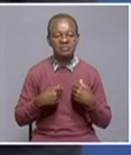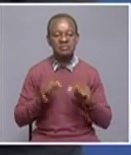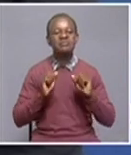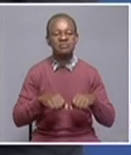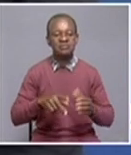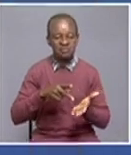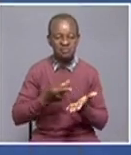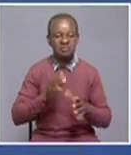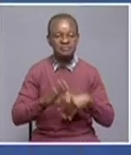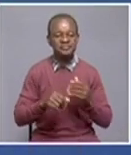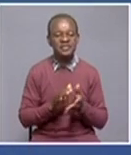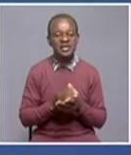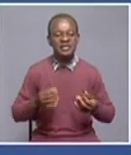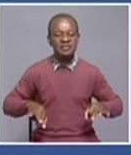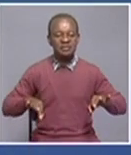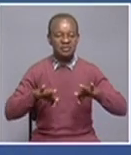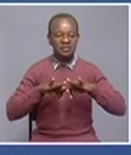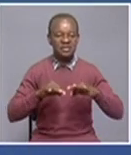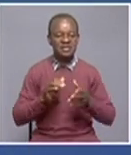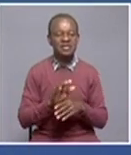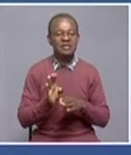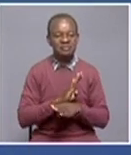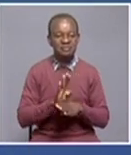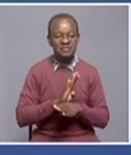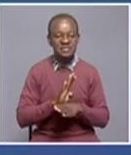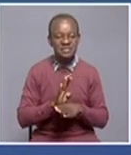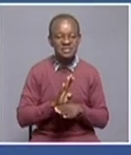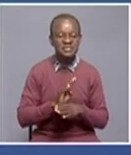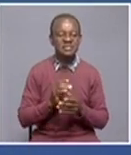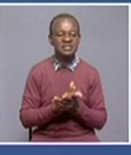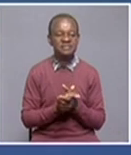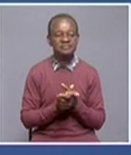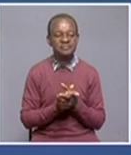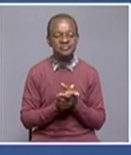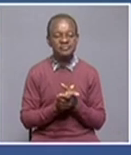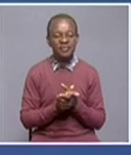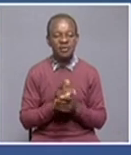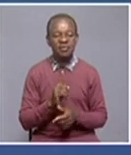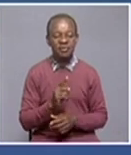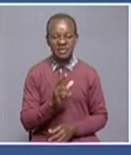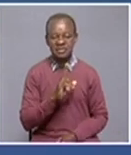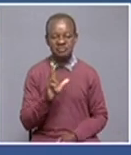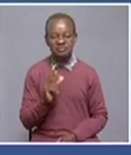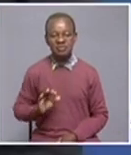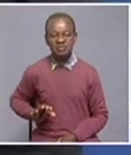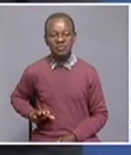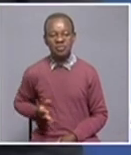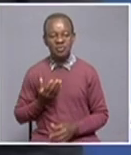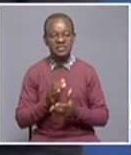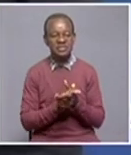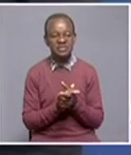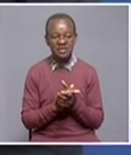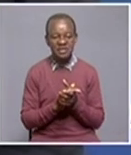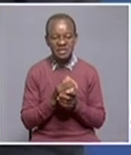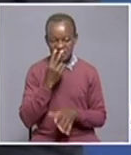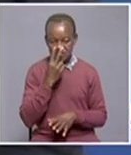agribusiness, what advice or tips do you have, for attendees who want to make the most out of their visit at this year's